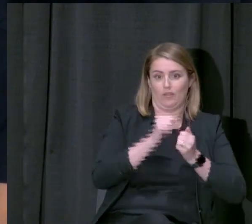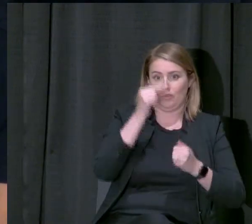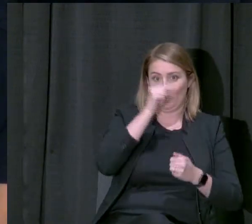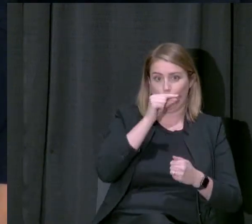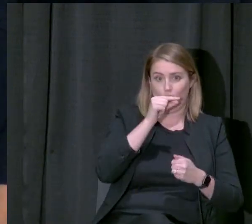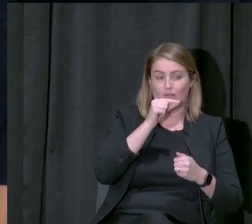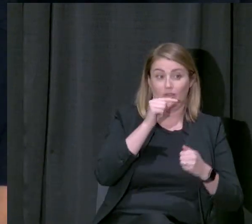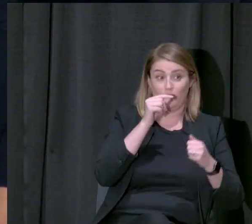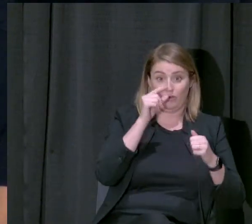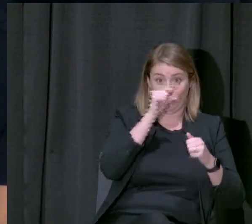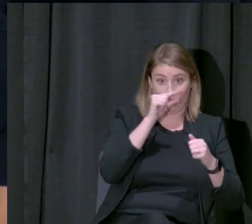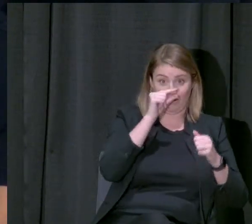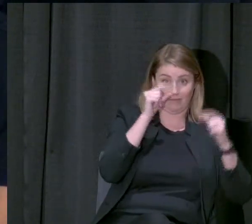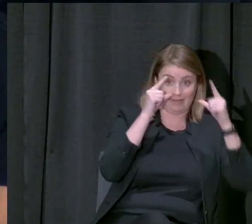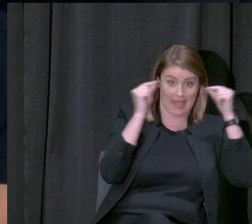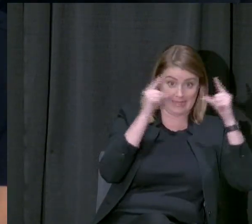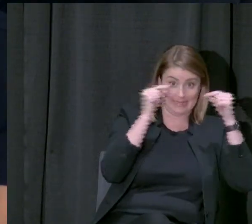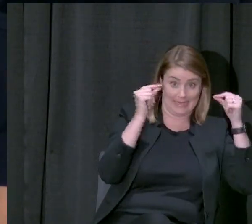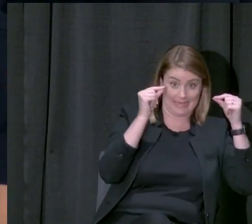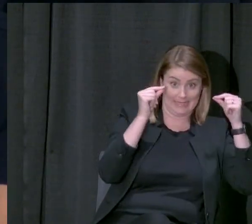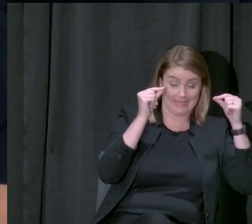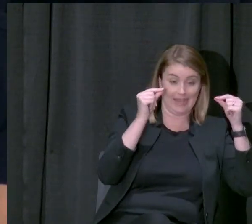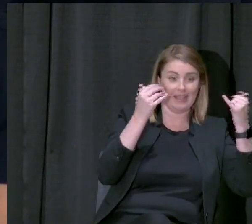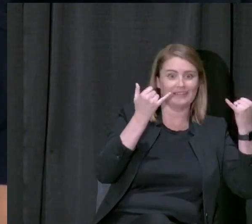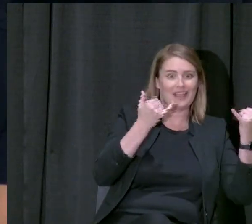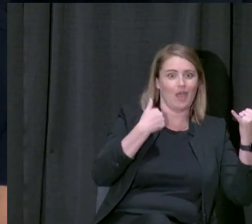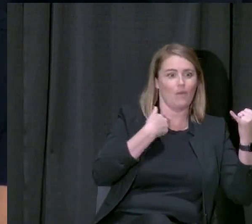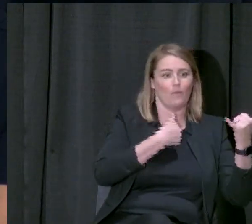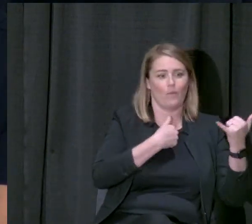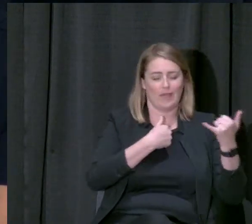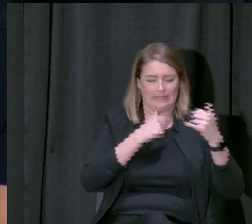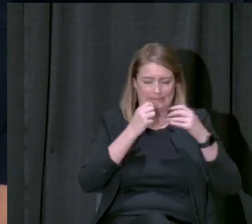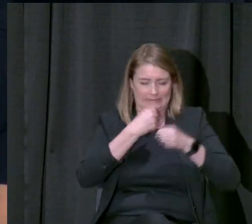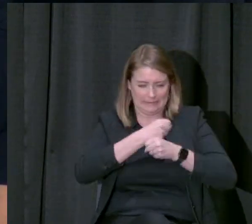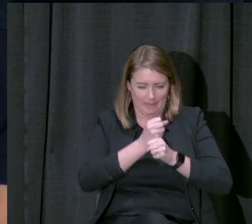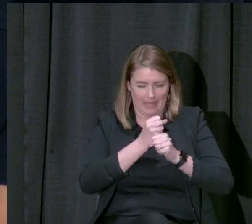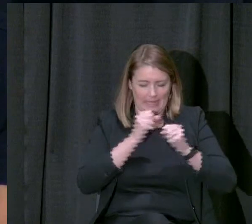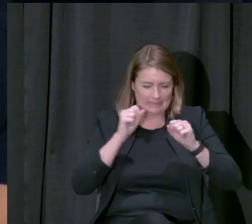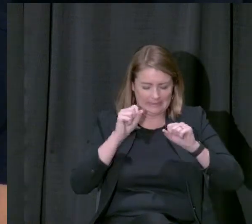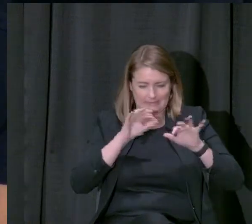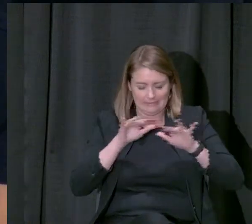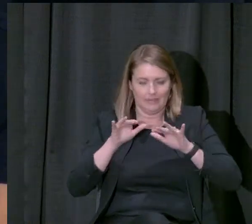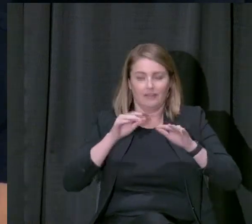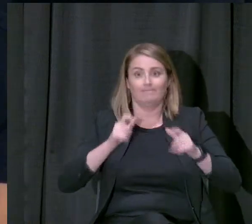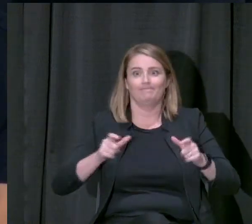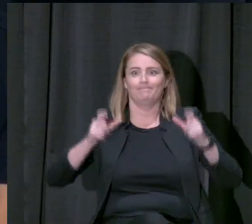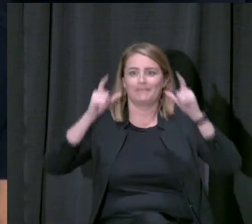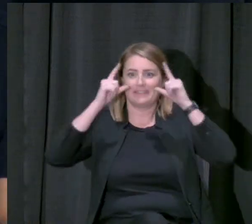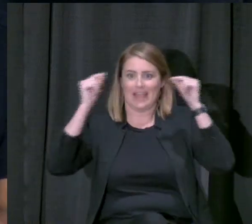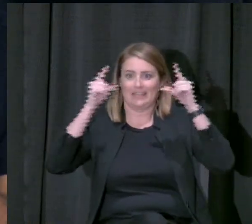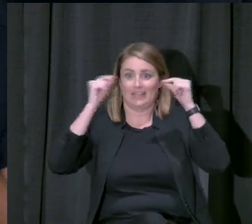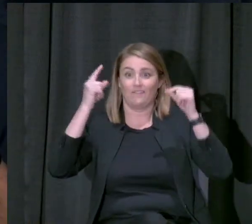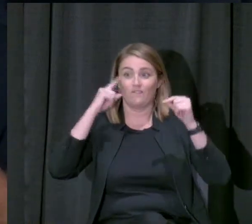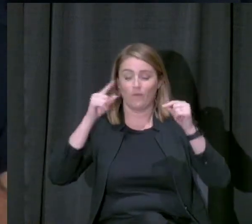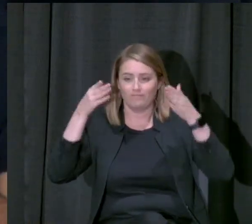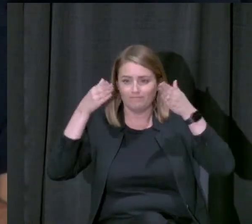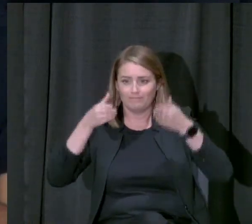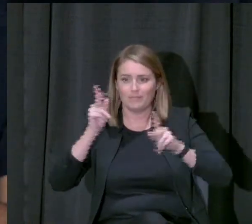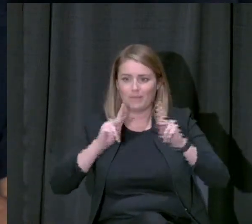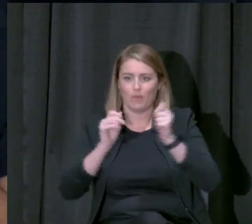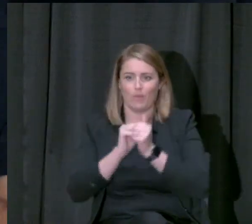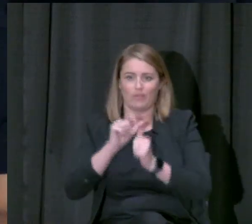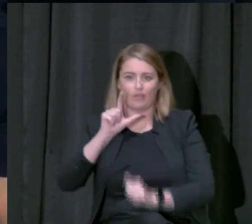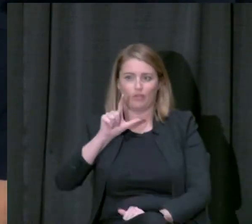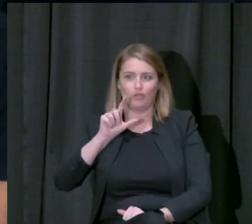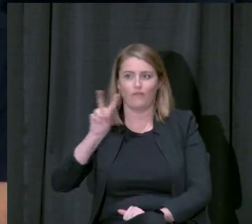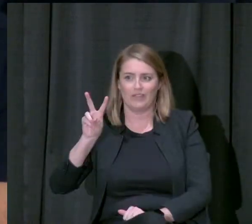glasses, and now we have smart glasses that can enable a blind or like a person with a low vision to access the information around